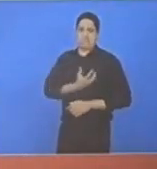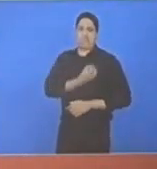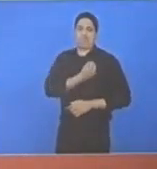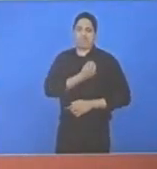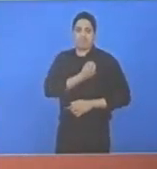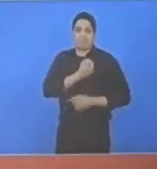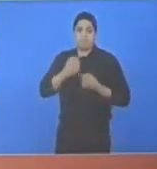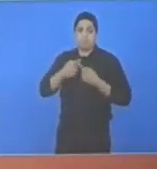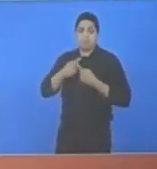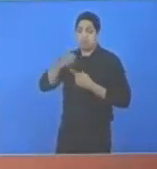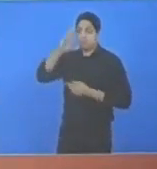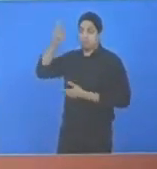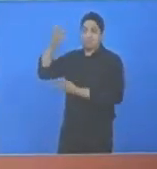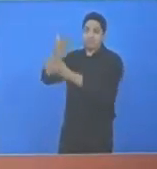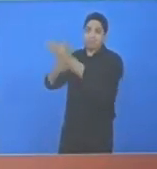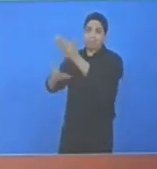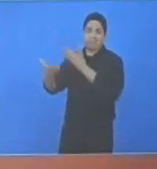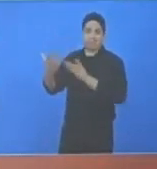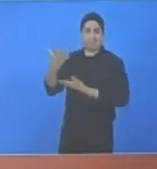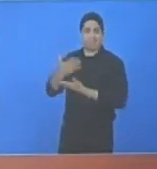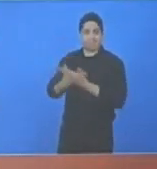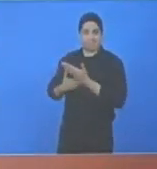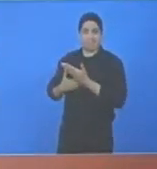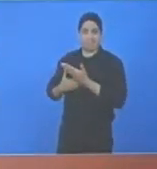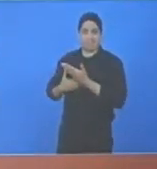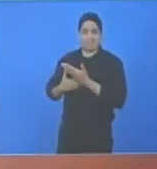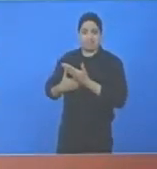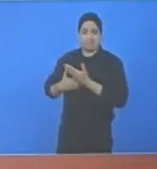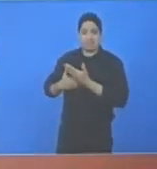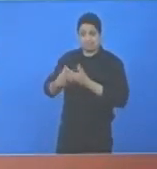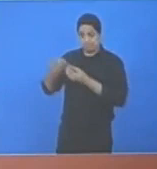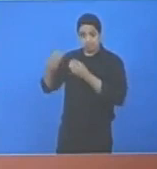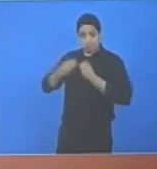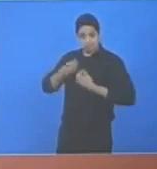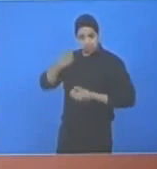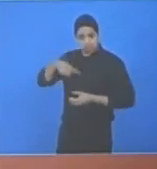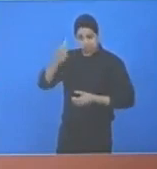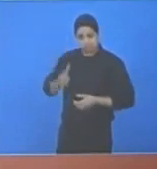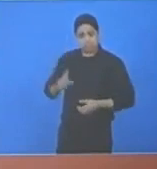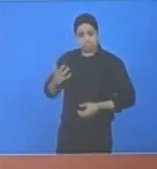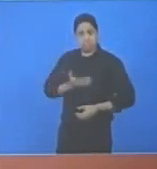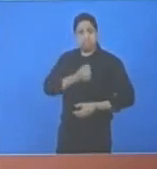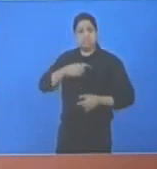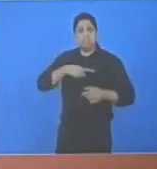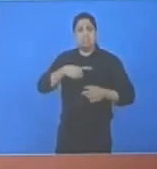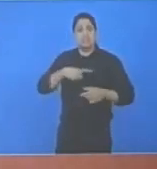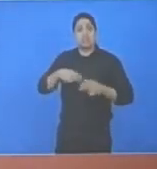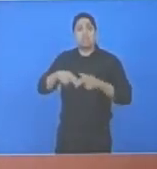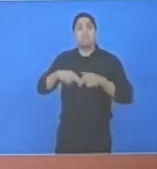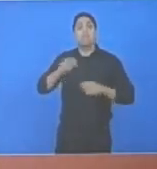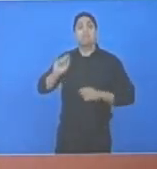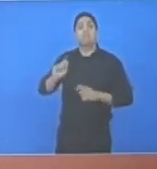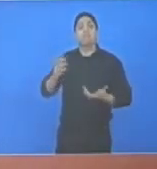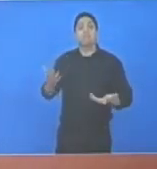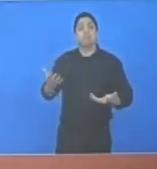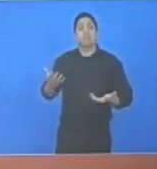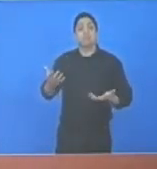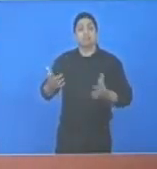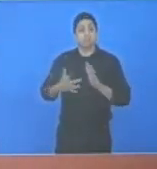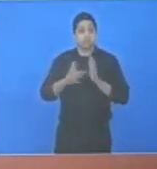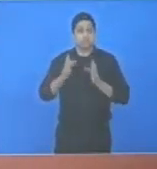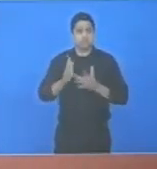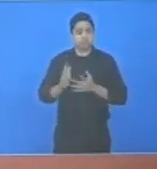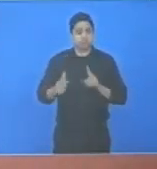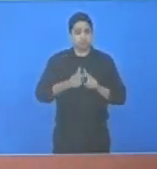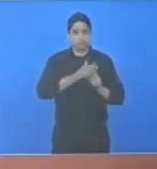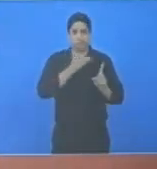in the wedding, only the ones that understand and have the garment of salvation.